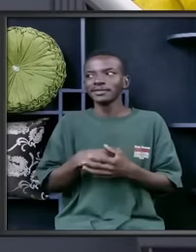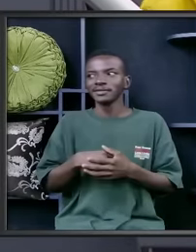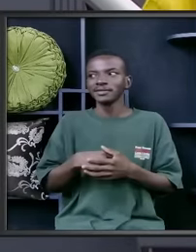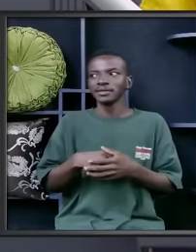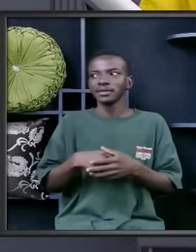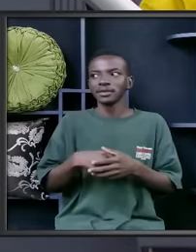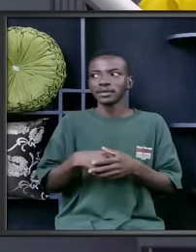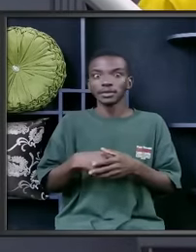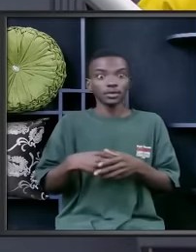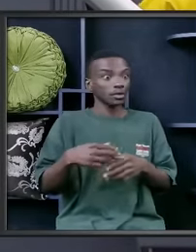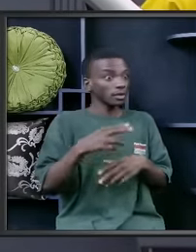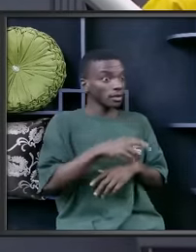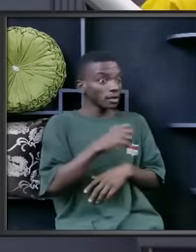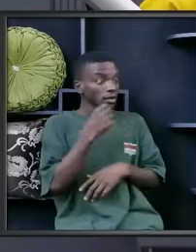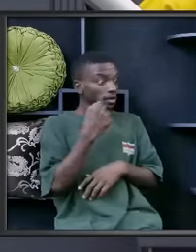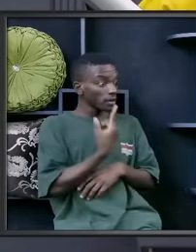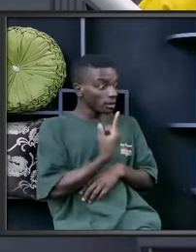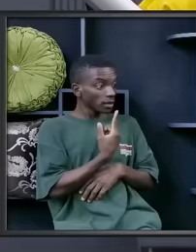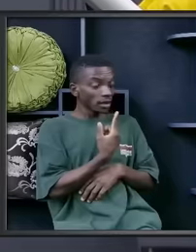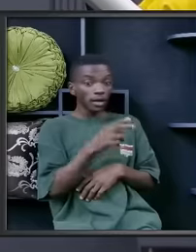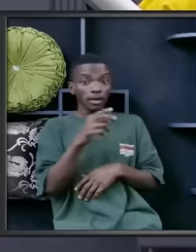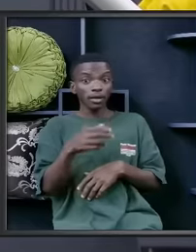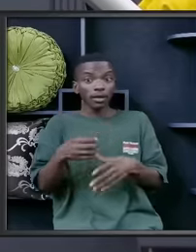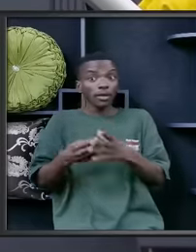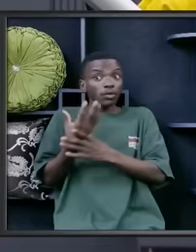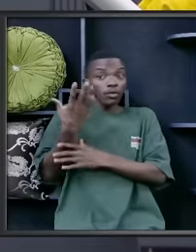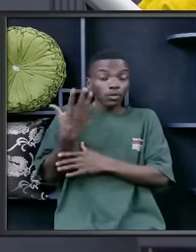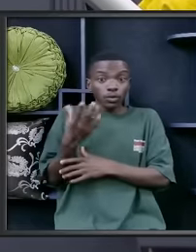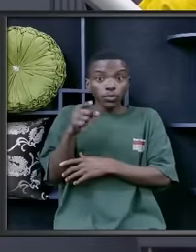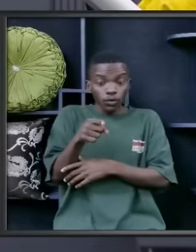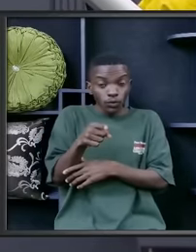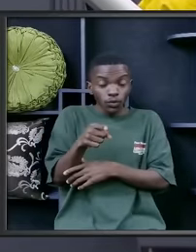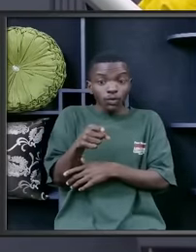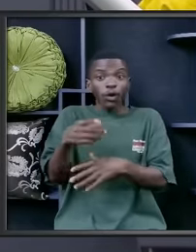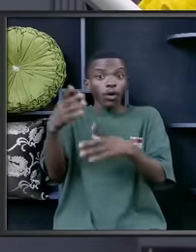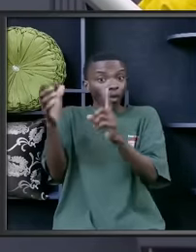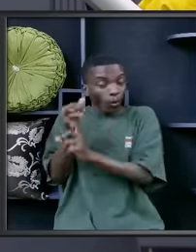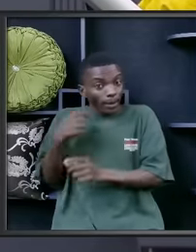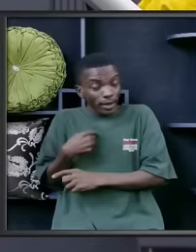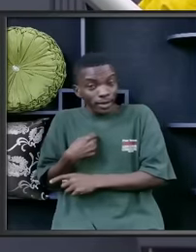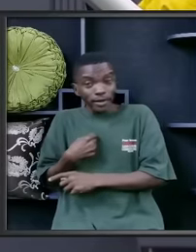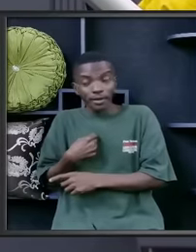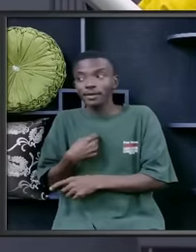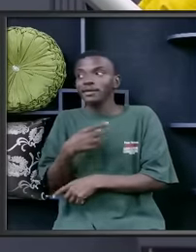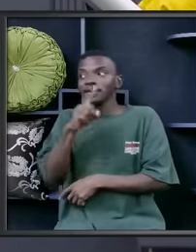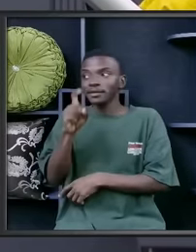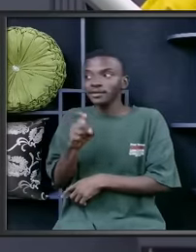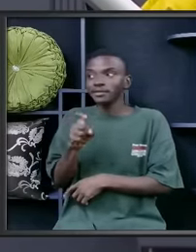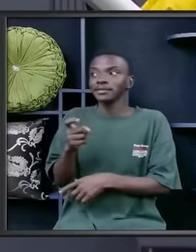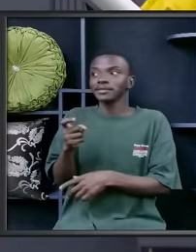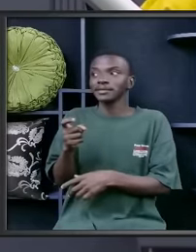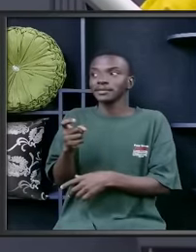now he turn, say, eh? Great. You don't grow. You, call me. Now